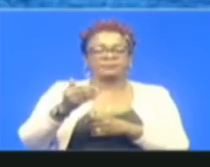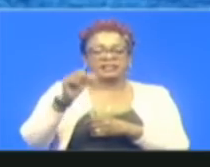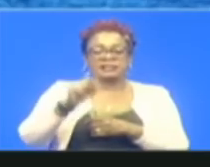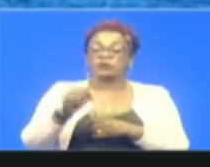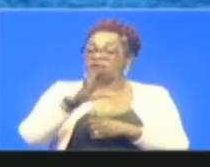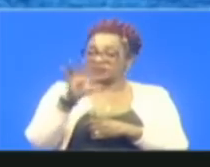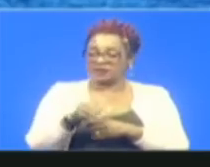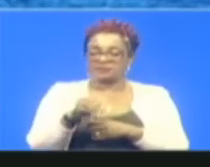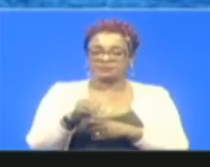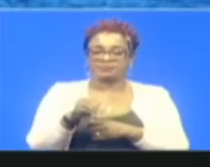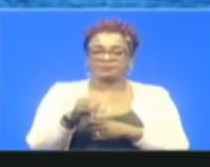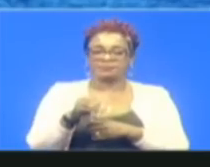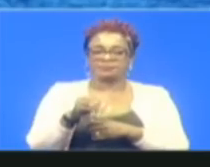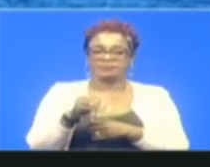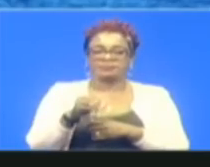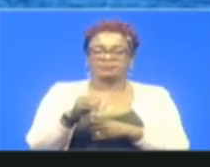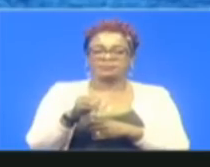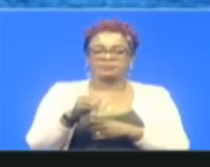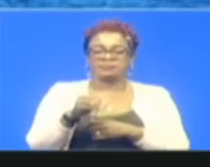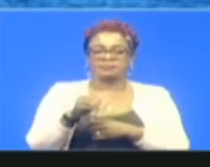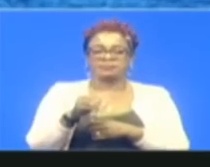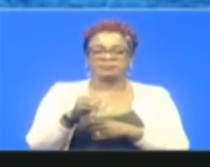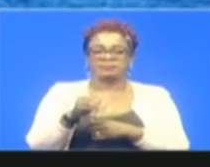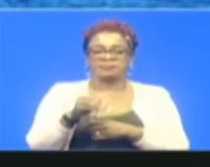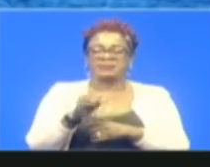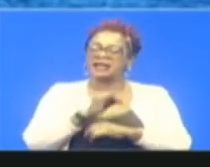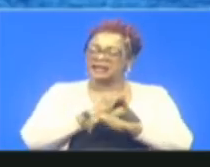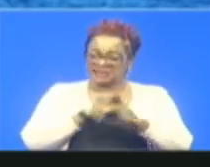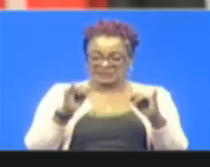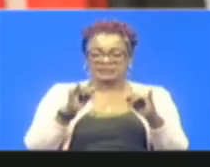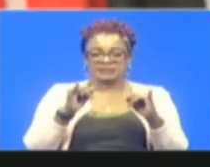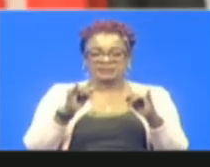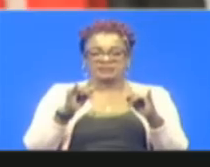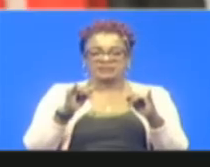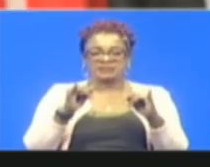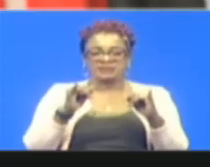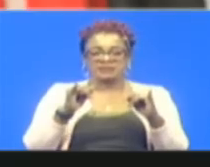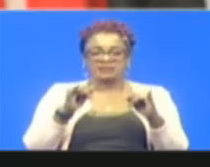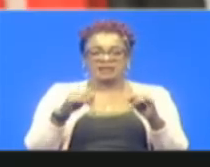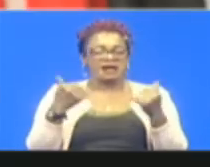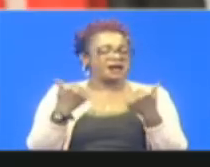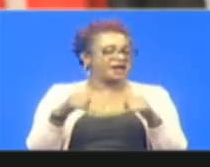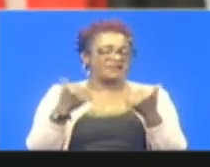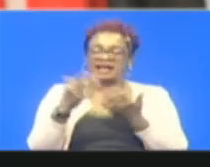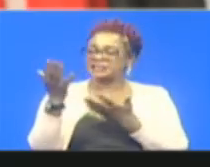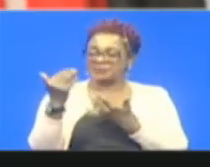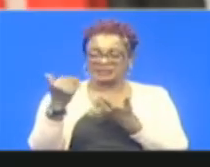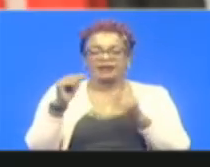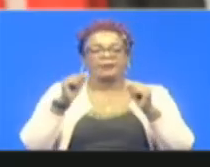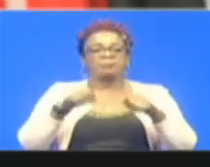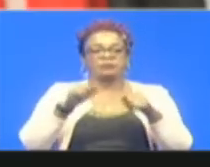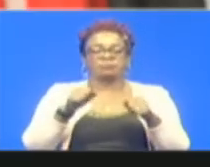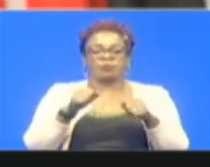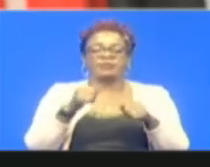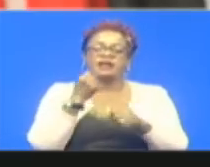Africa. And it's the cleanest, by the way. And you never expect that they will do everything